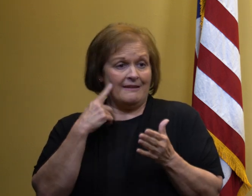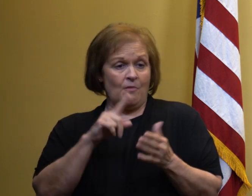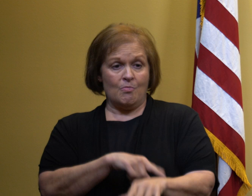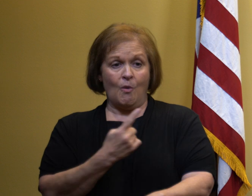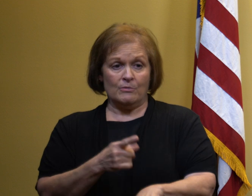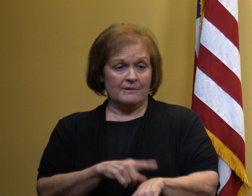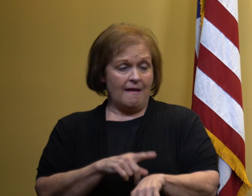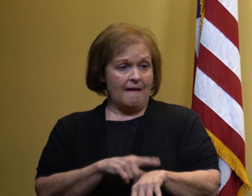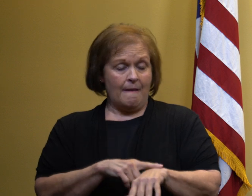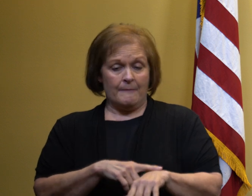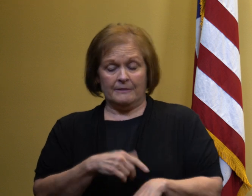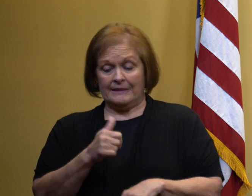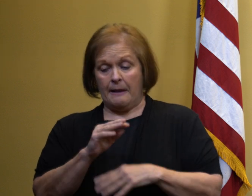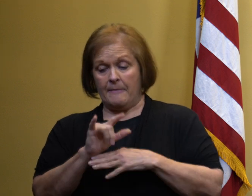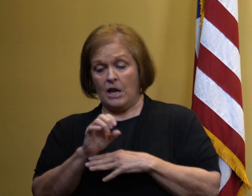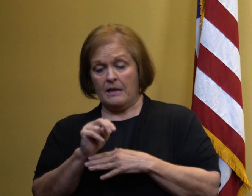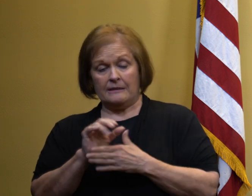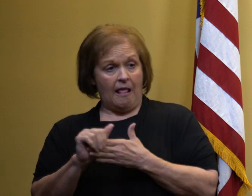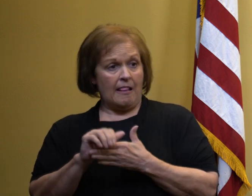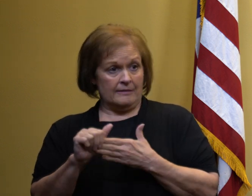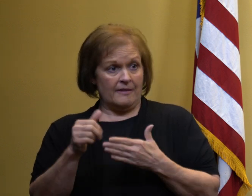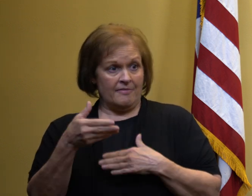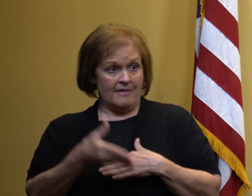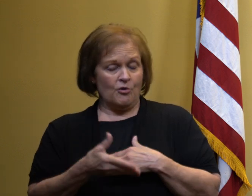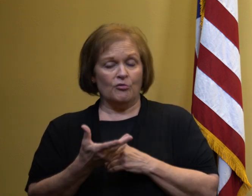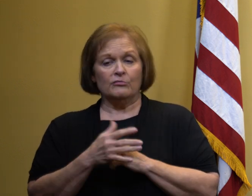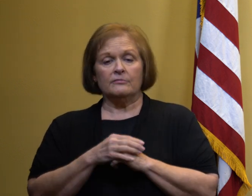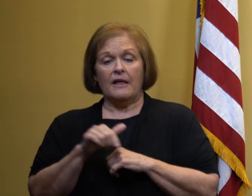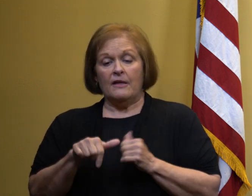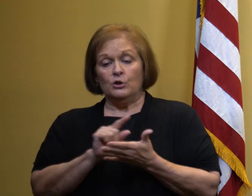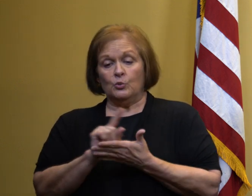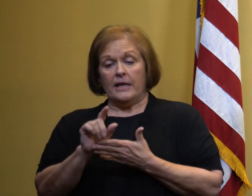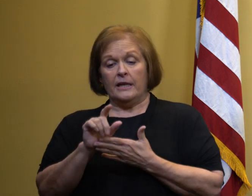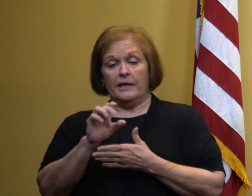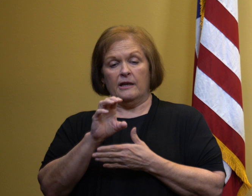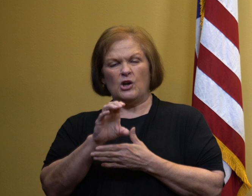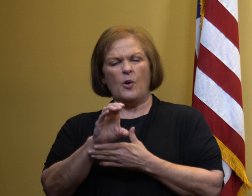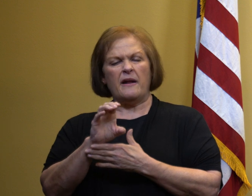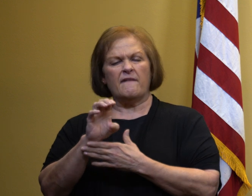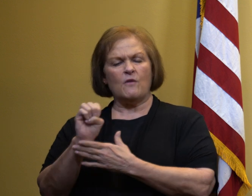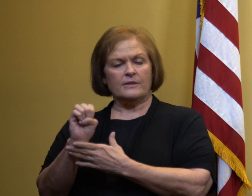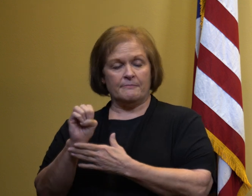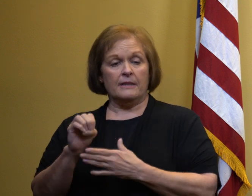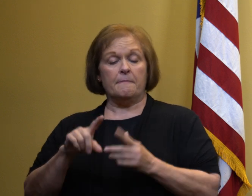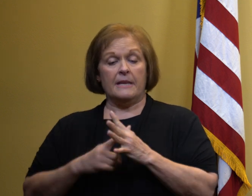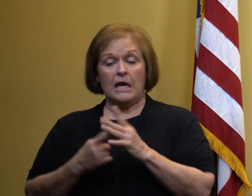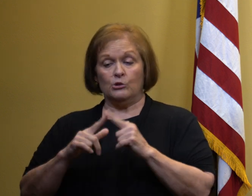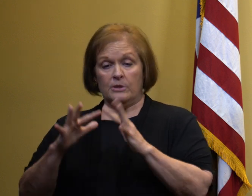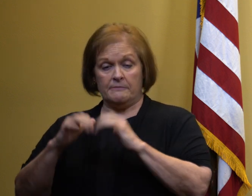New Orleans, $10 million there. This week, code enforcement will begin